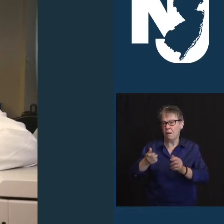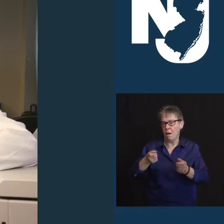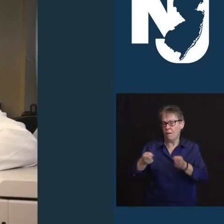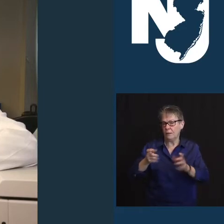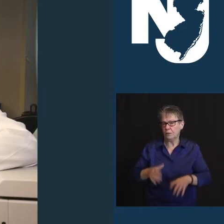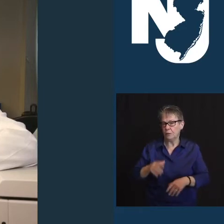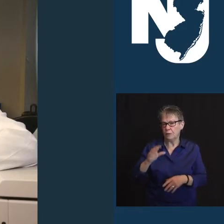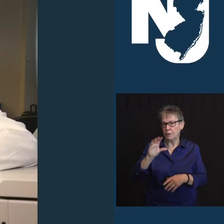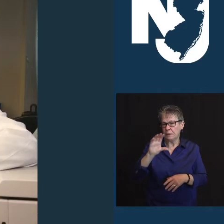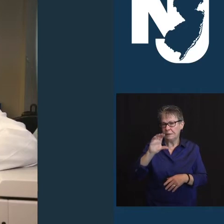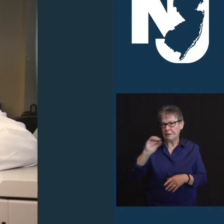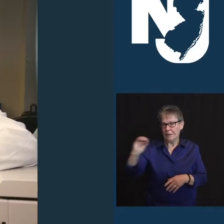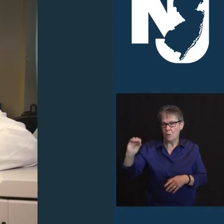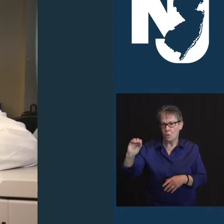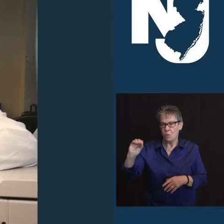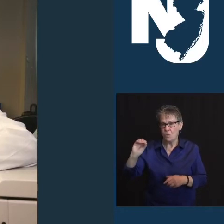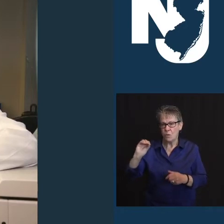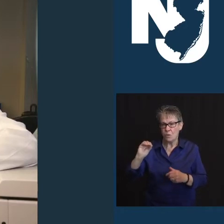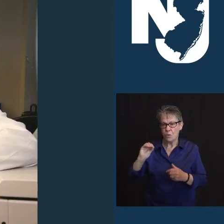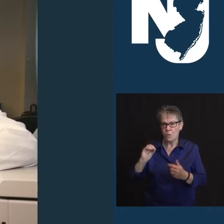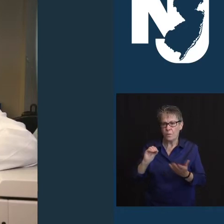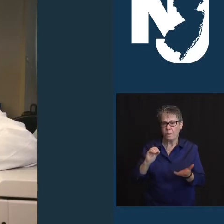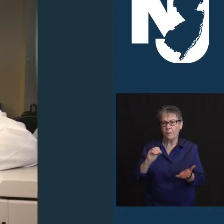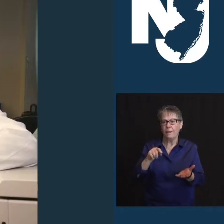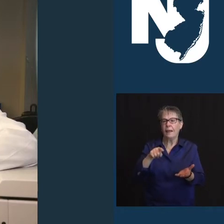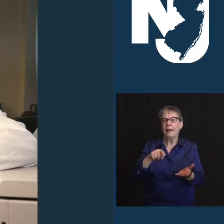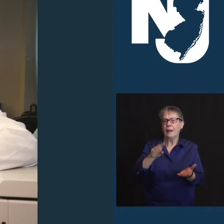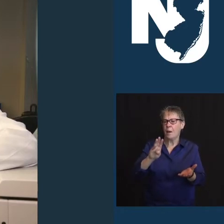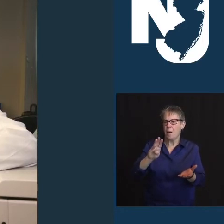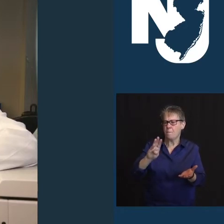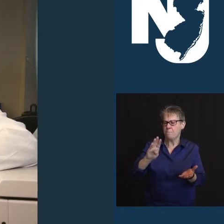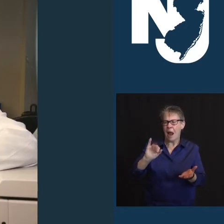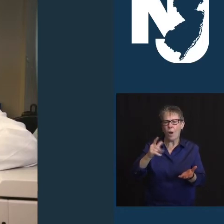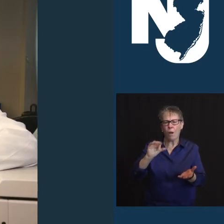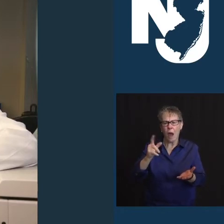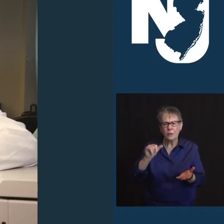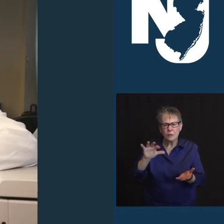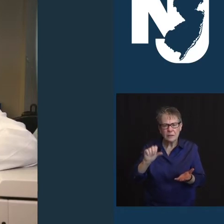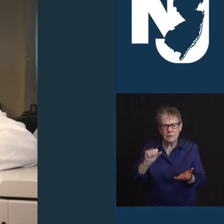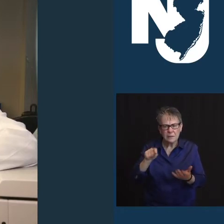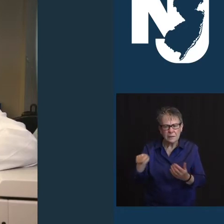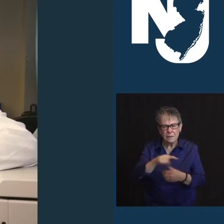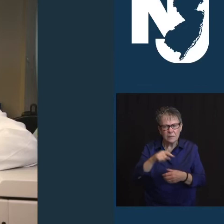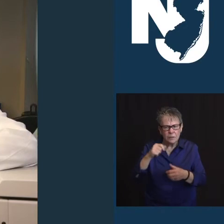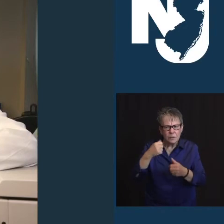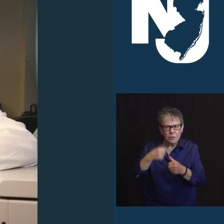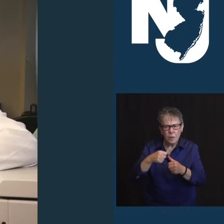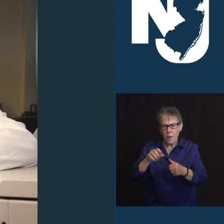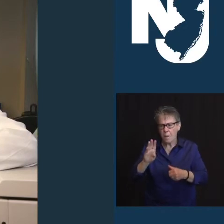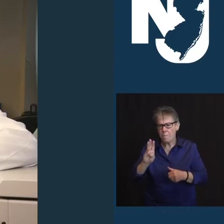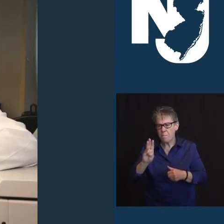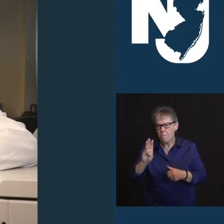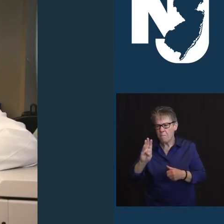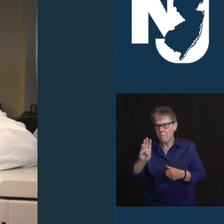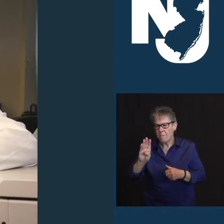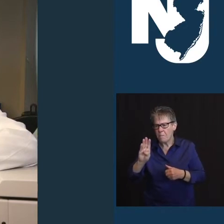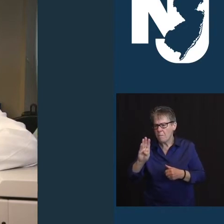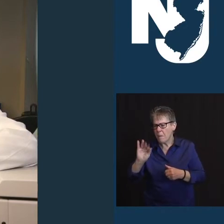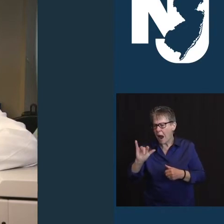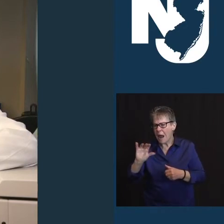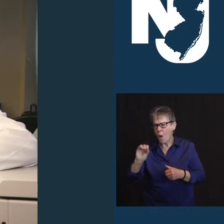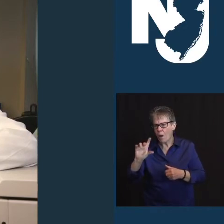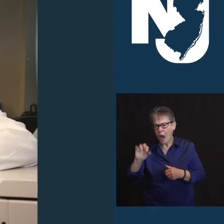Biologics. Now, you may remember that name. Why? Because earlier this year, in the frenetic last year,